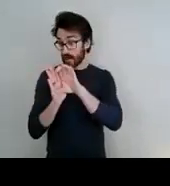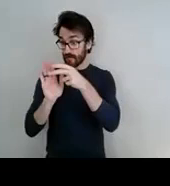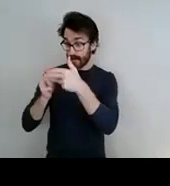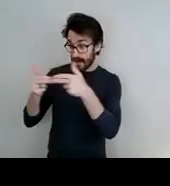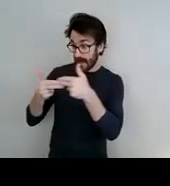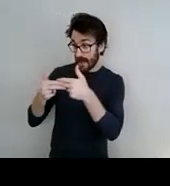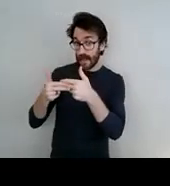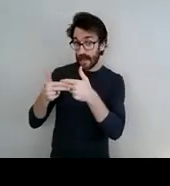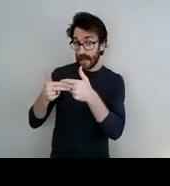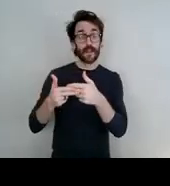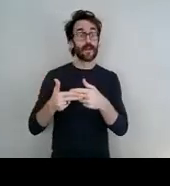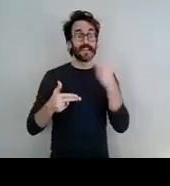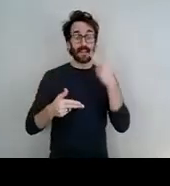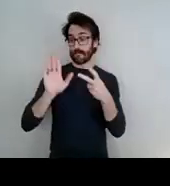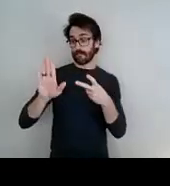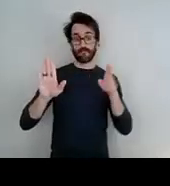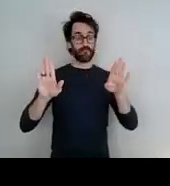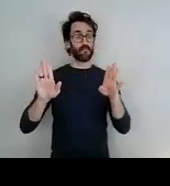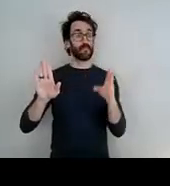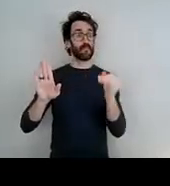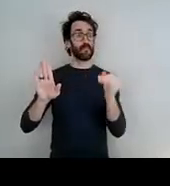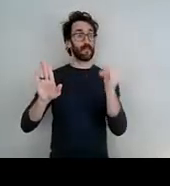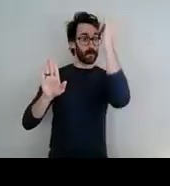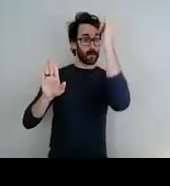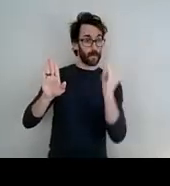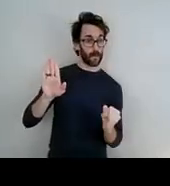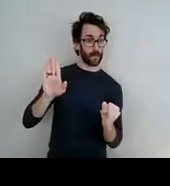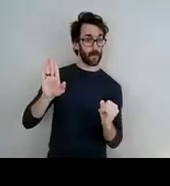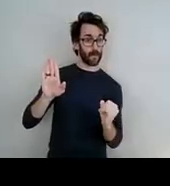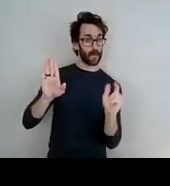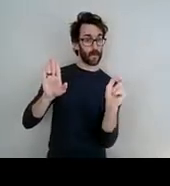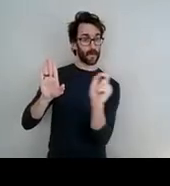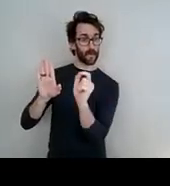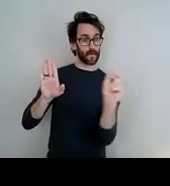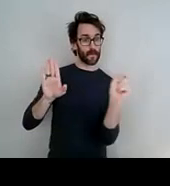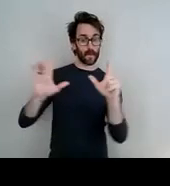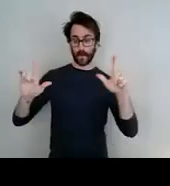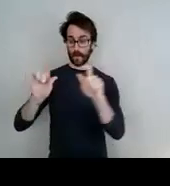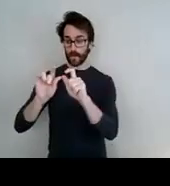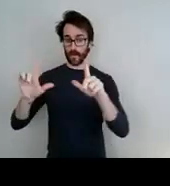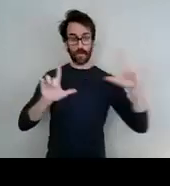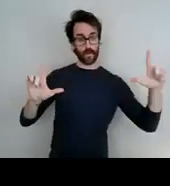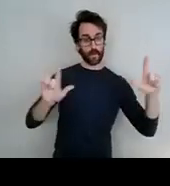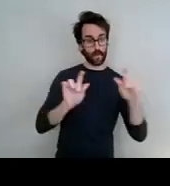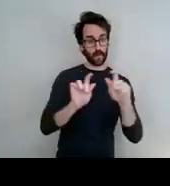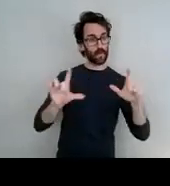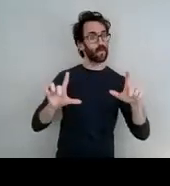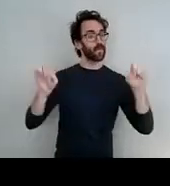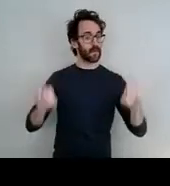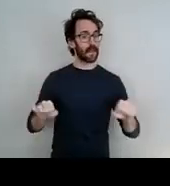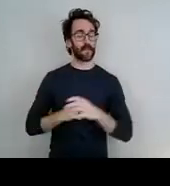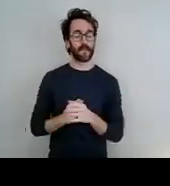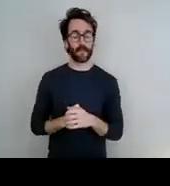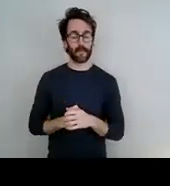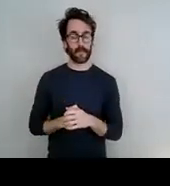by pulling these, there's a tab between the images and the PowerPoint. You can move that to the left to make it